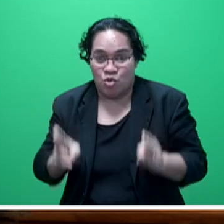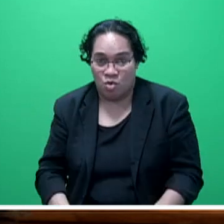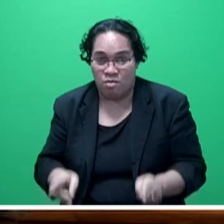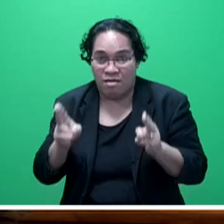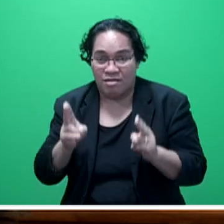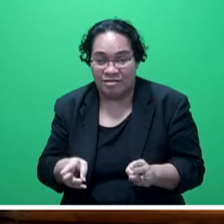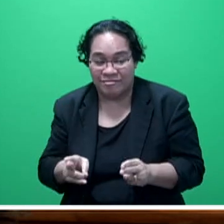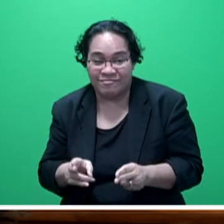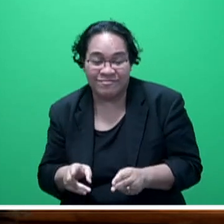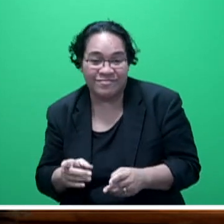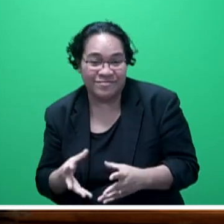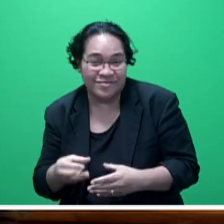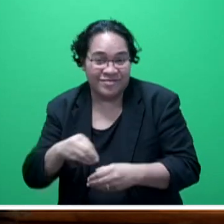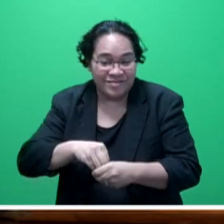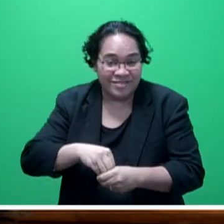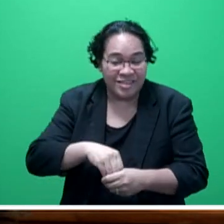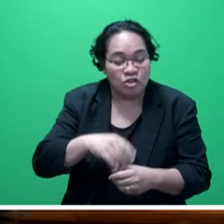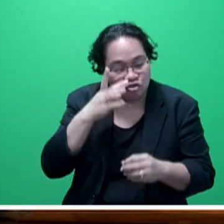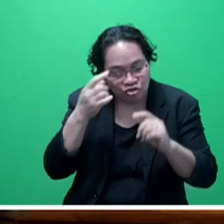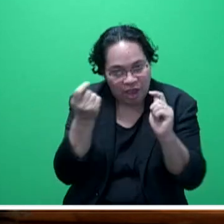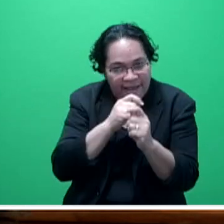facilitate changing mindset and